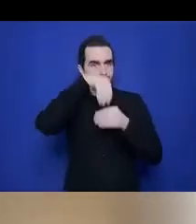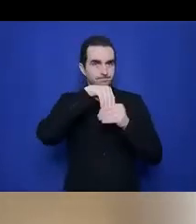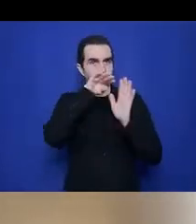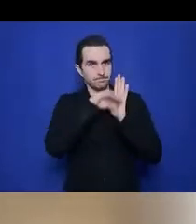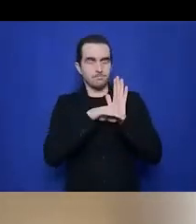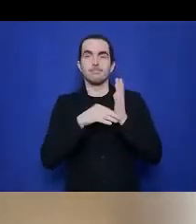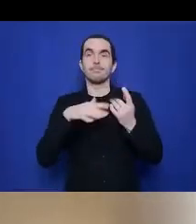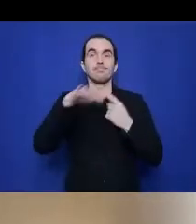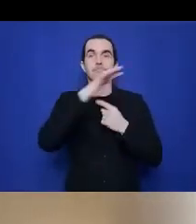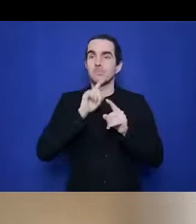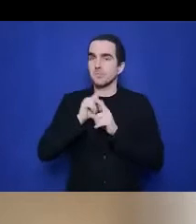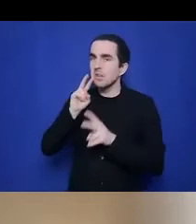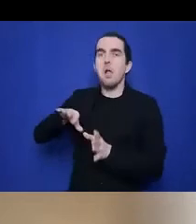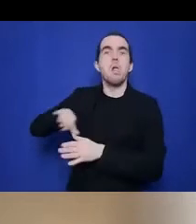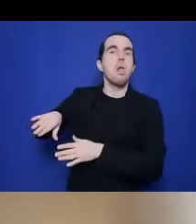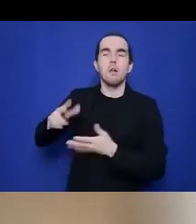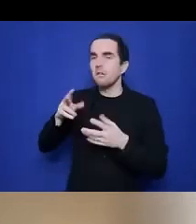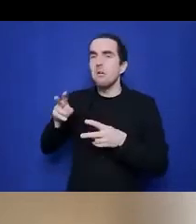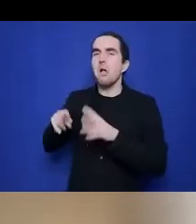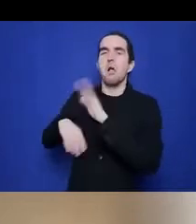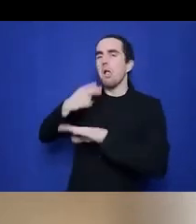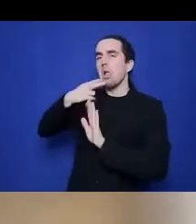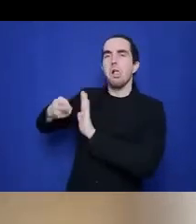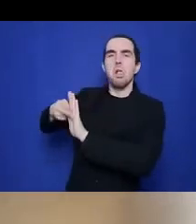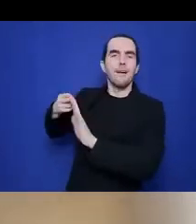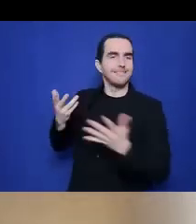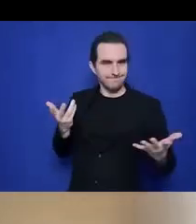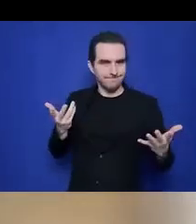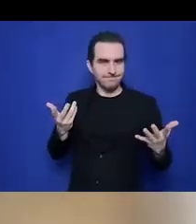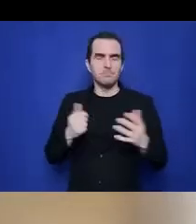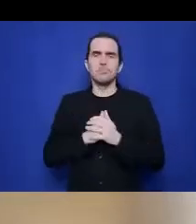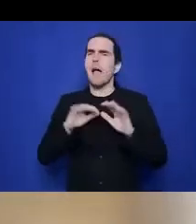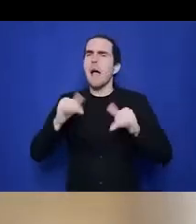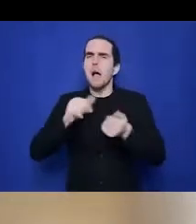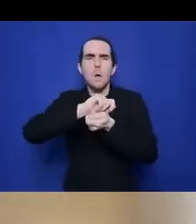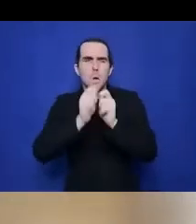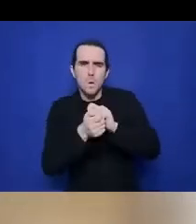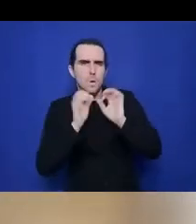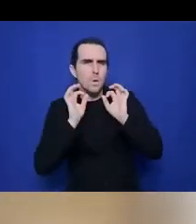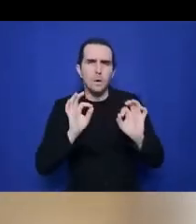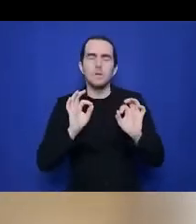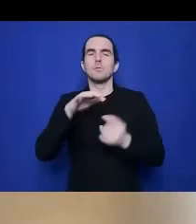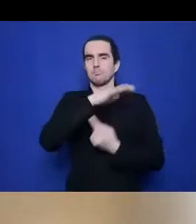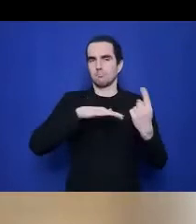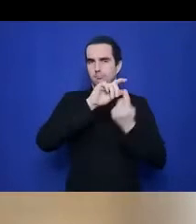mind. There are small things that communities can do to create more inclusive, accessible spaces